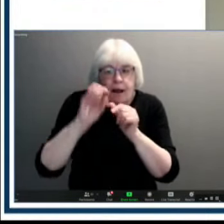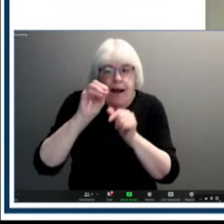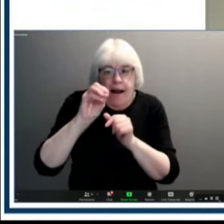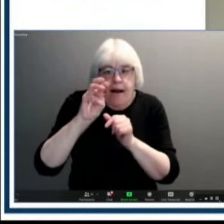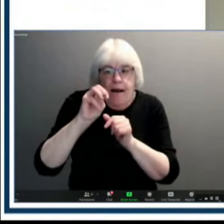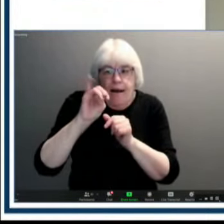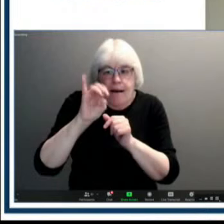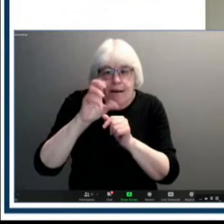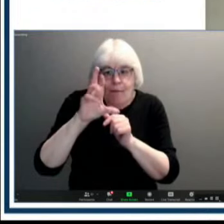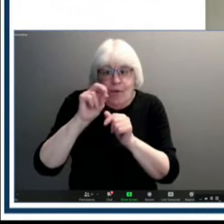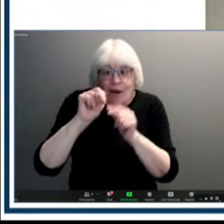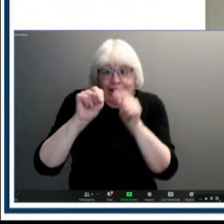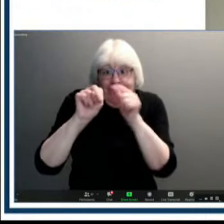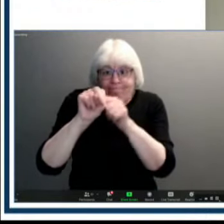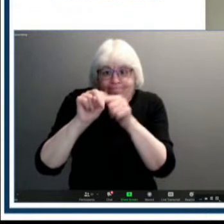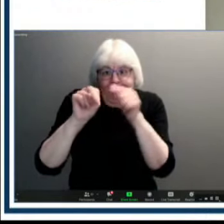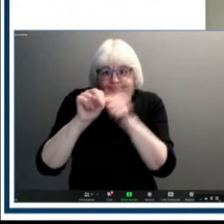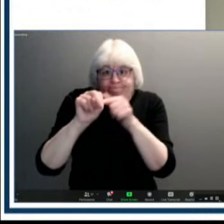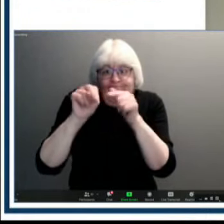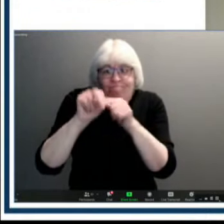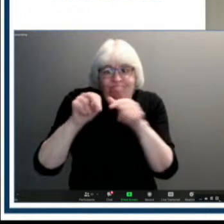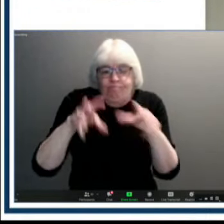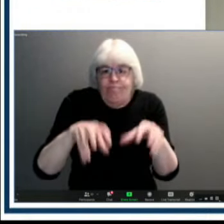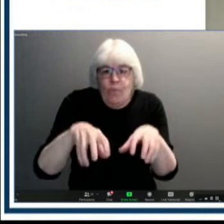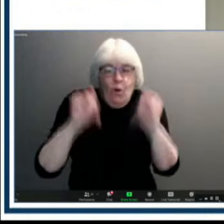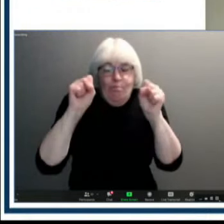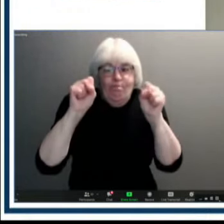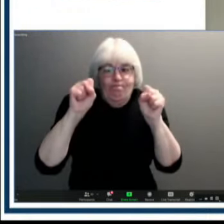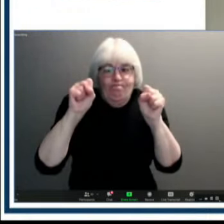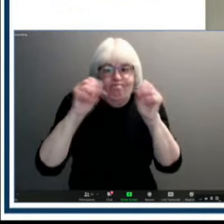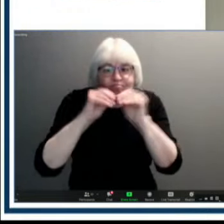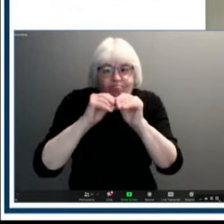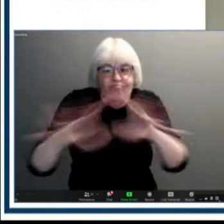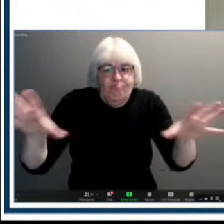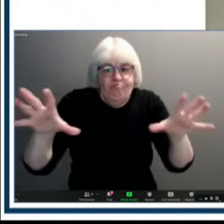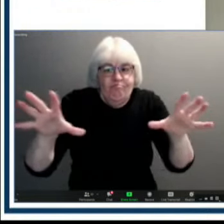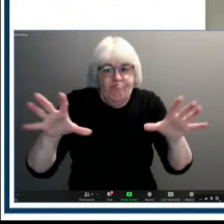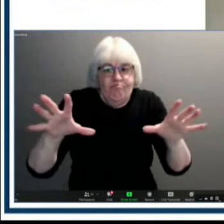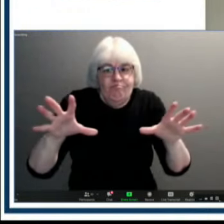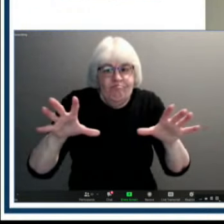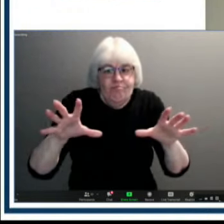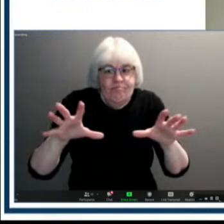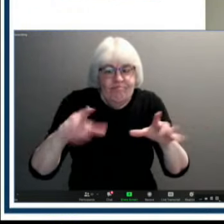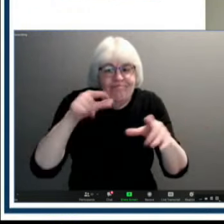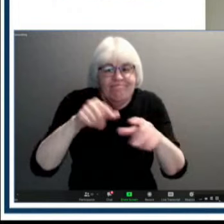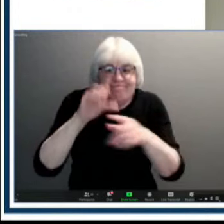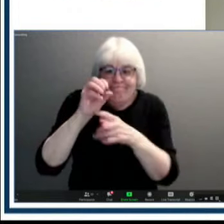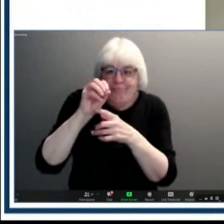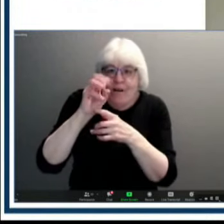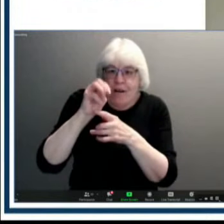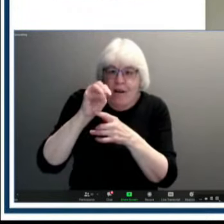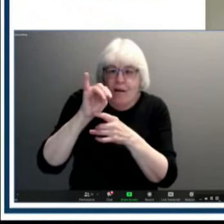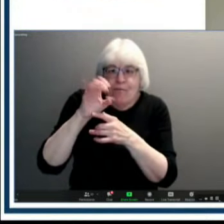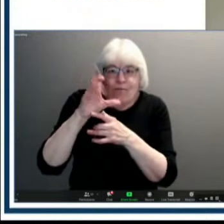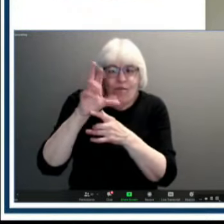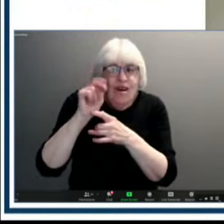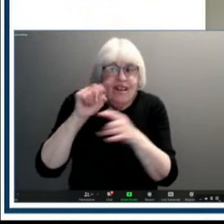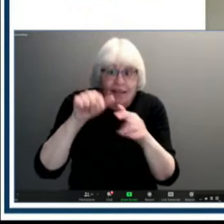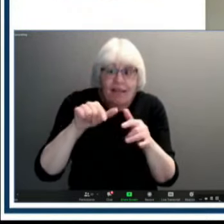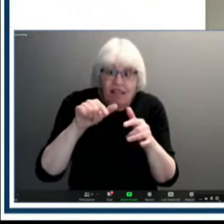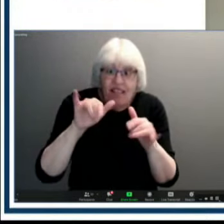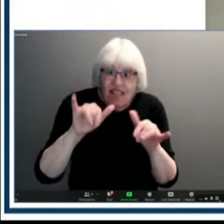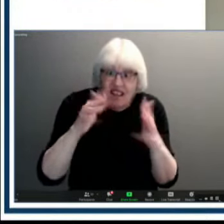dominant piece or dominant variant. I think is an unfortunate set of circumstances where we have this